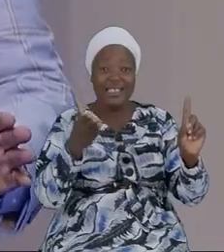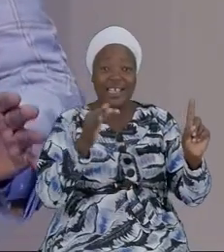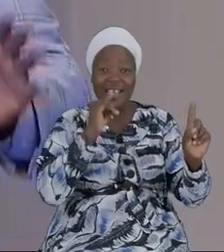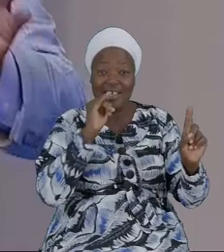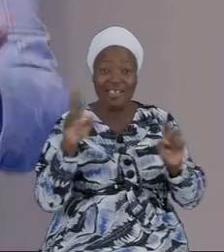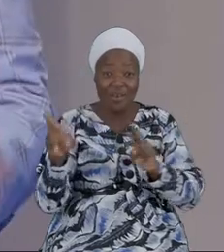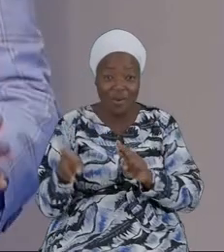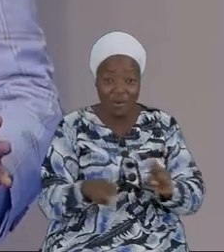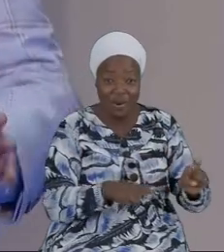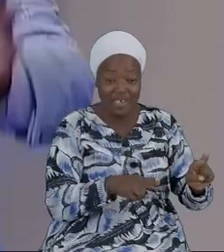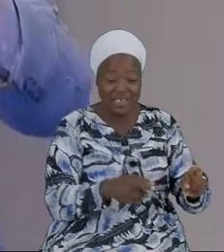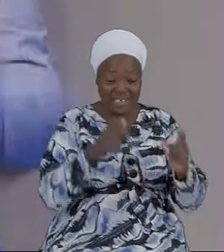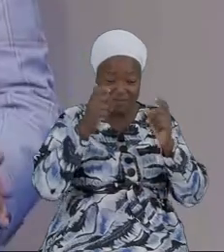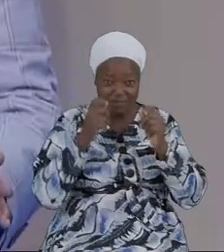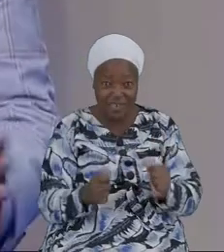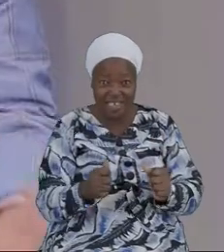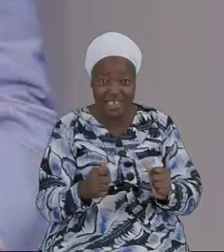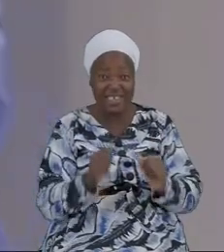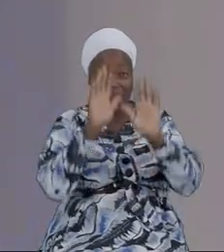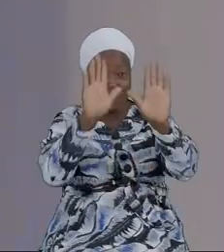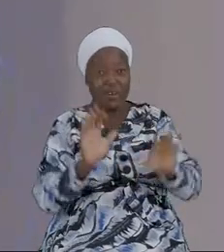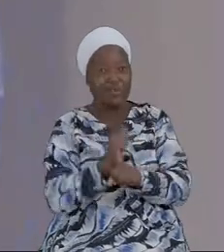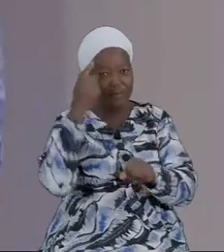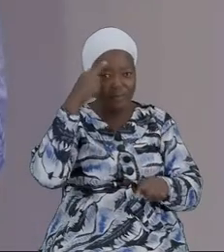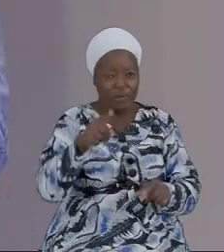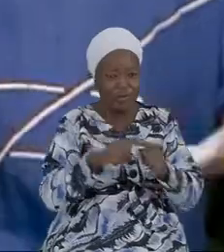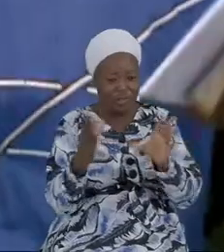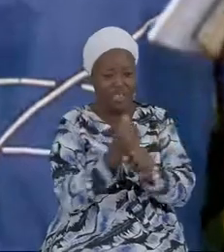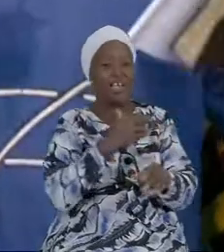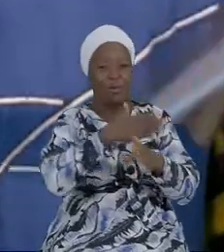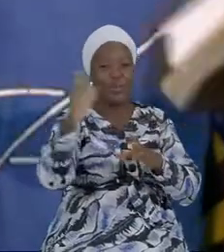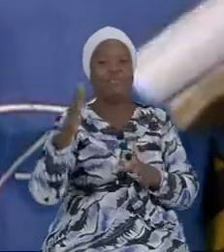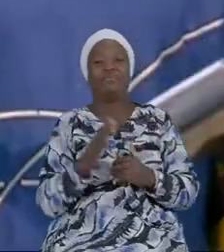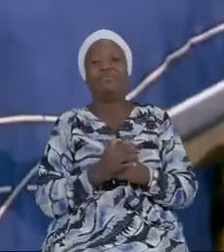ready, immediate miracle for you to carry away.